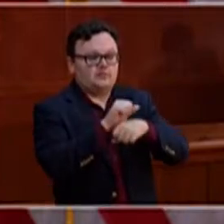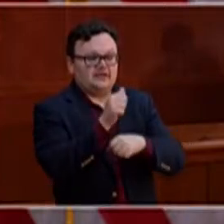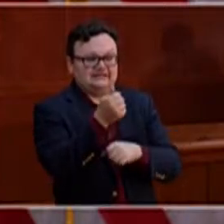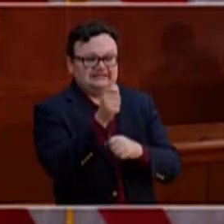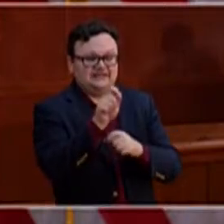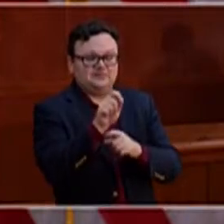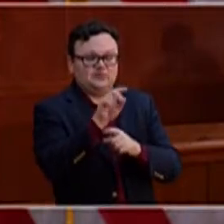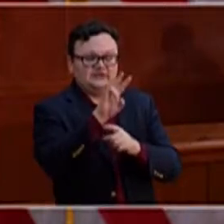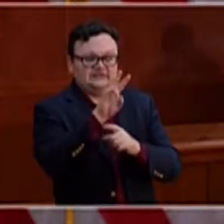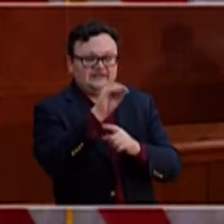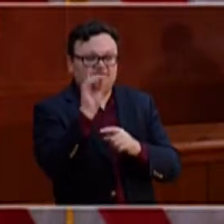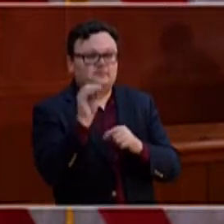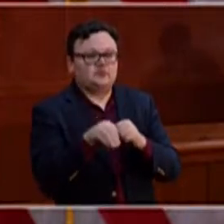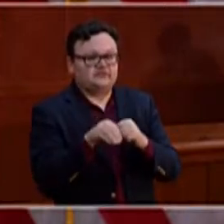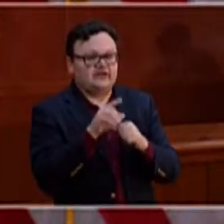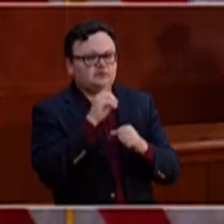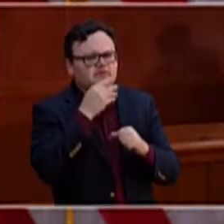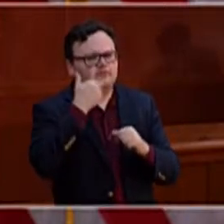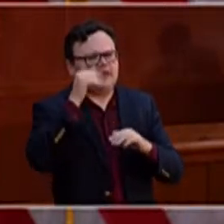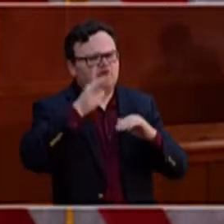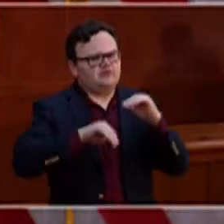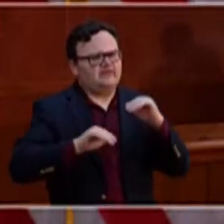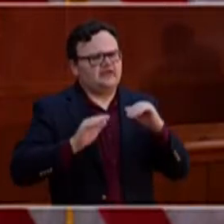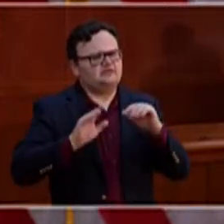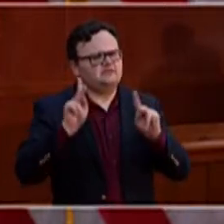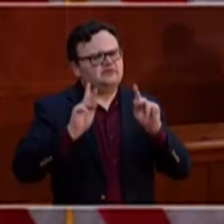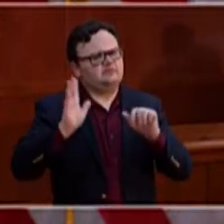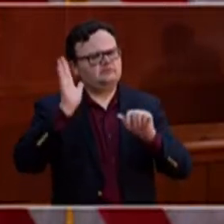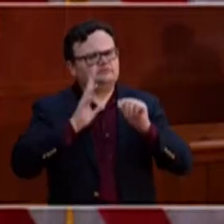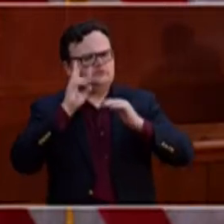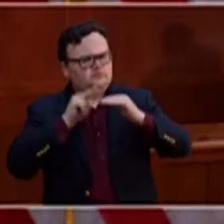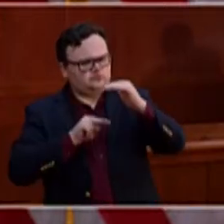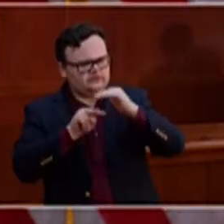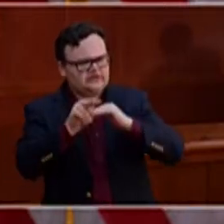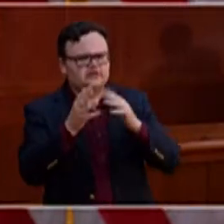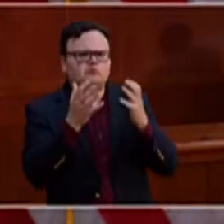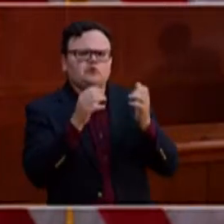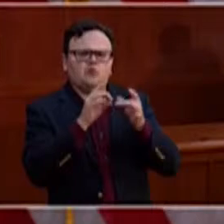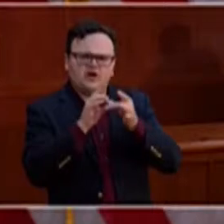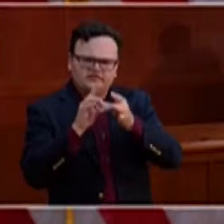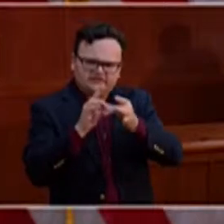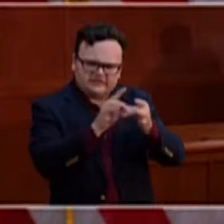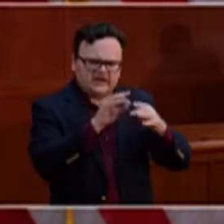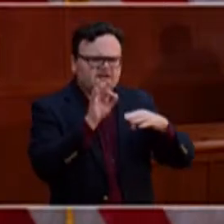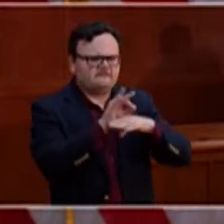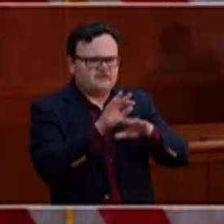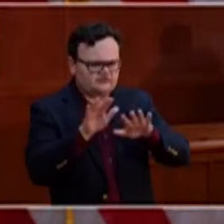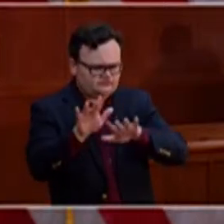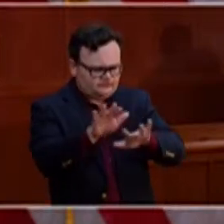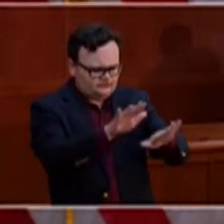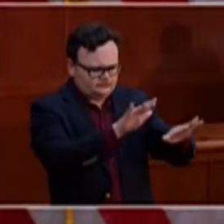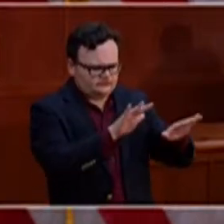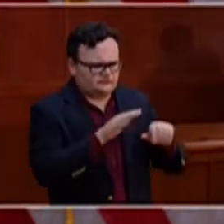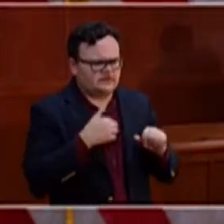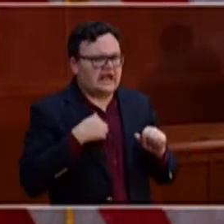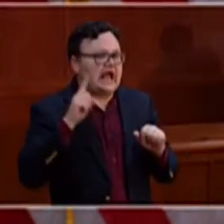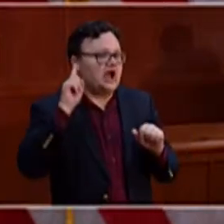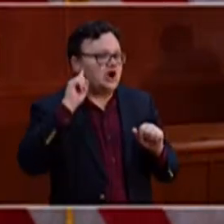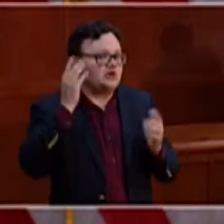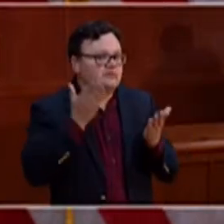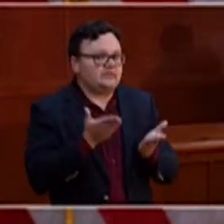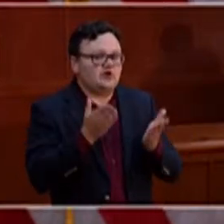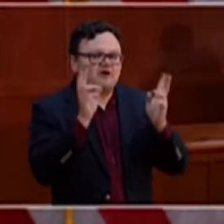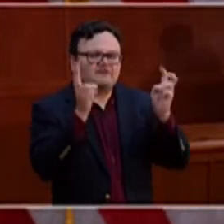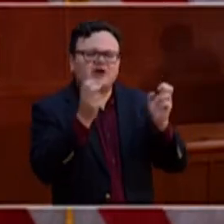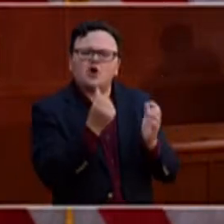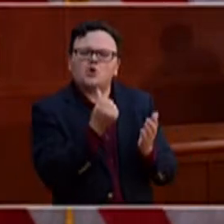it would have been. We're going to keep society functioning. We want people to get back to work. I've heard of maybe offering kind of a